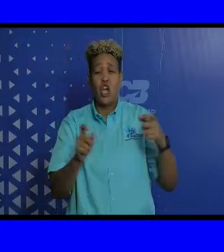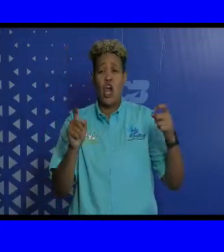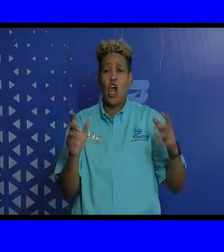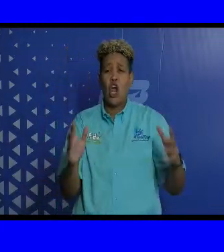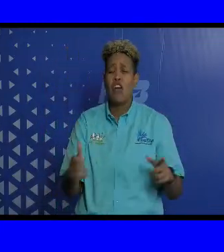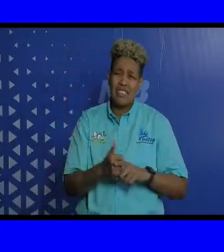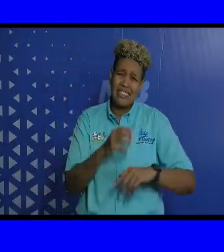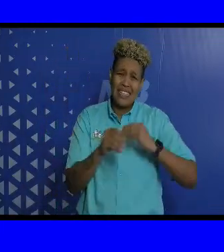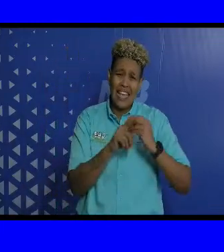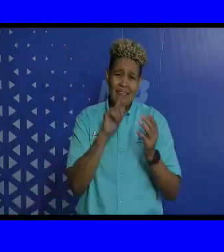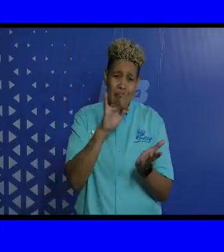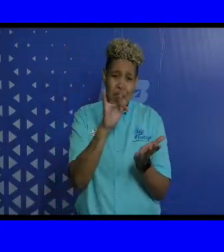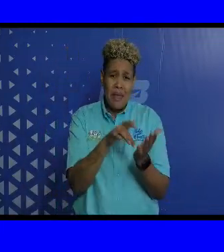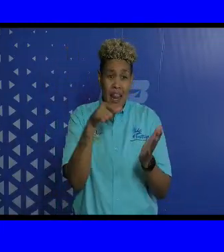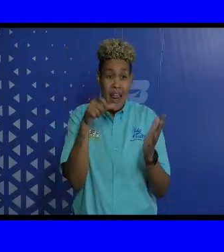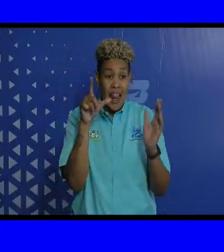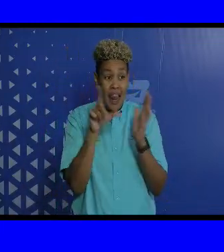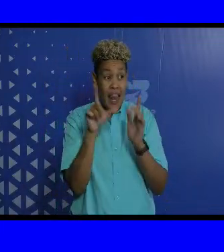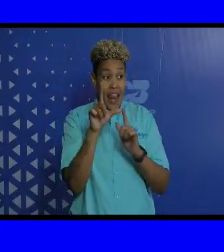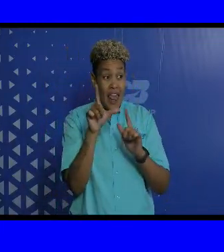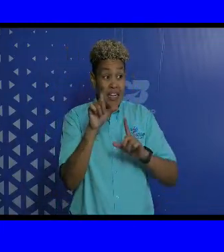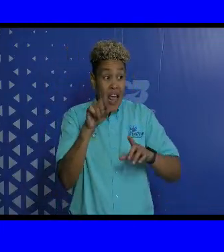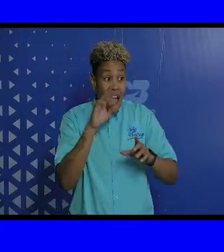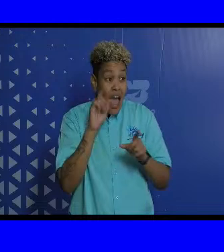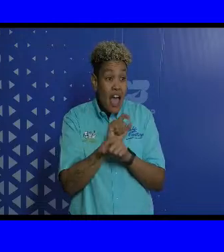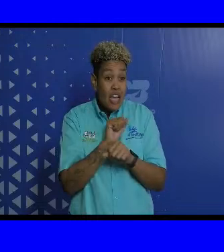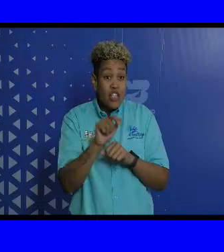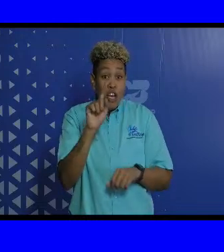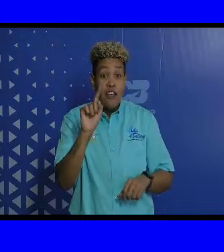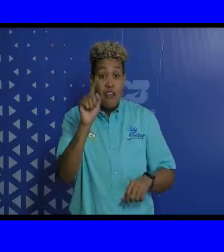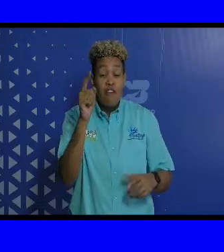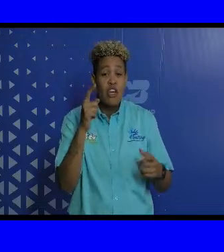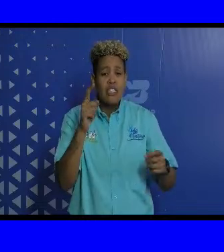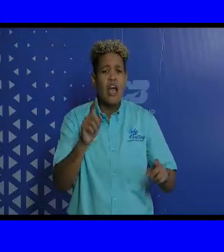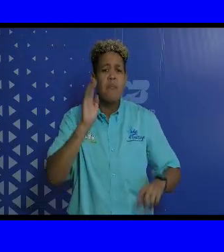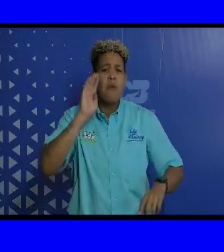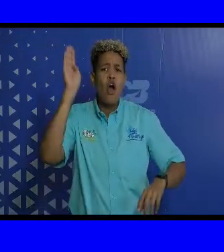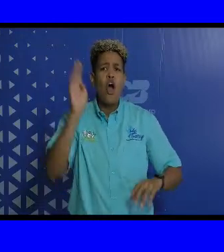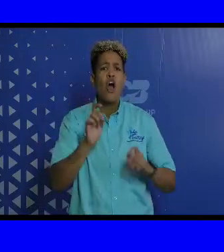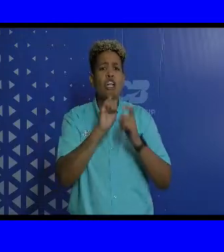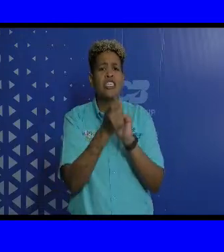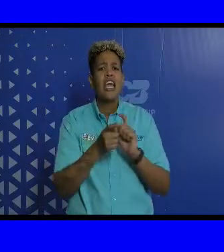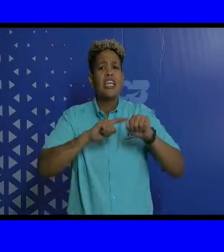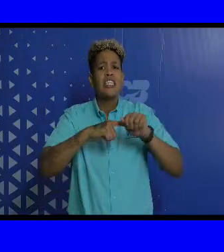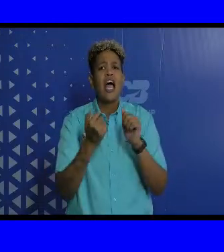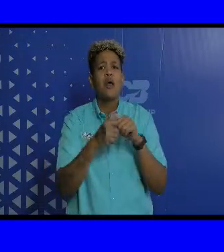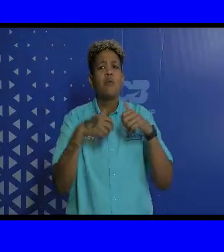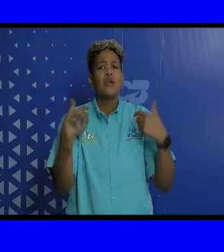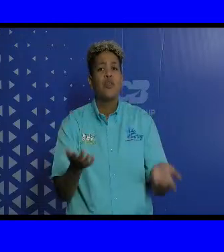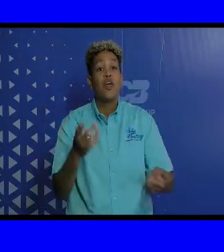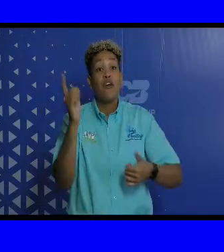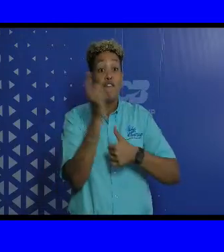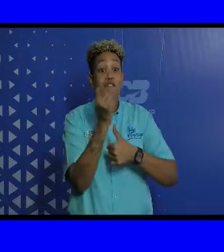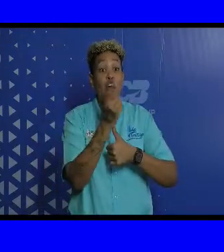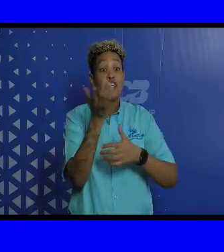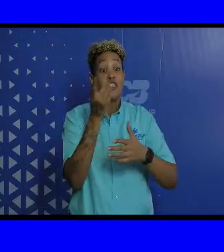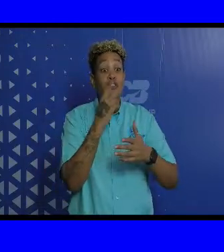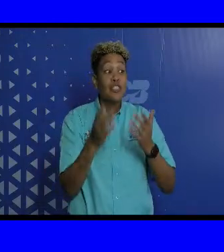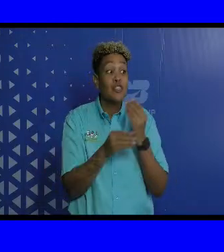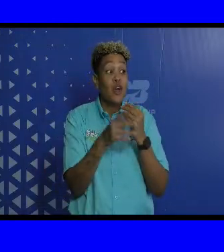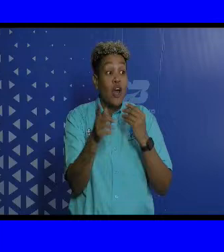governance, is the middle letter, it actually comes first. All change starts with, first and foremost,